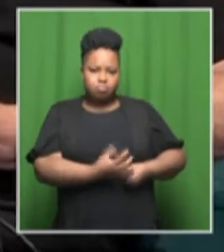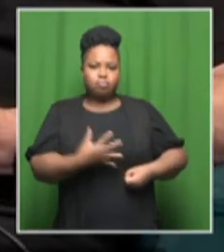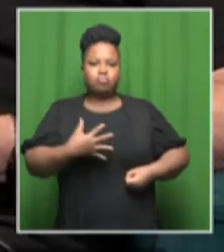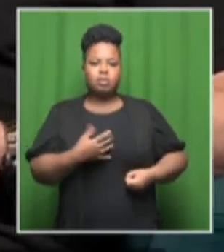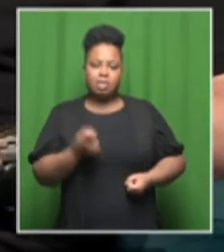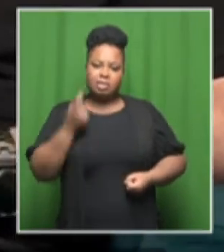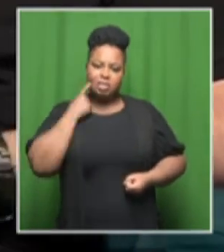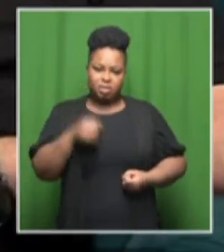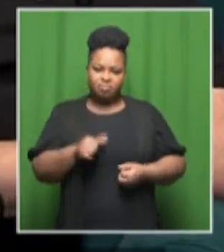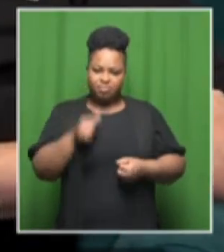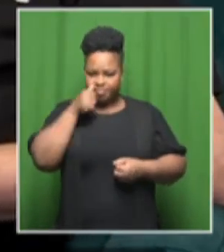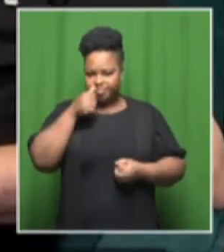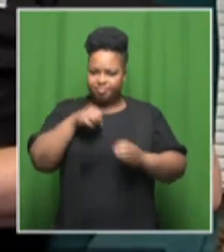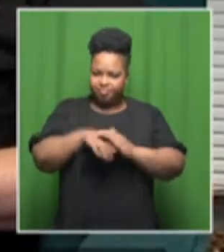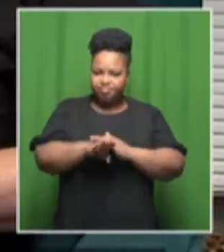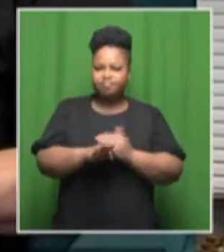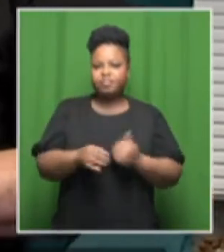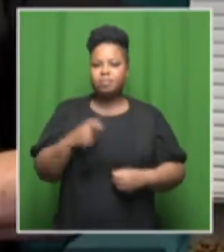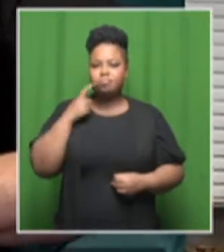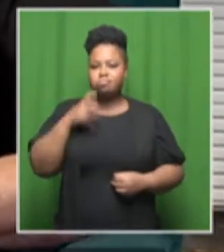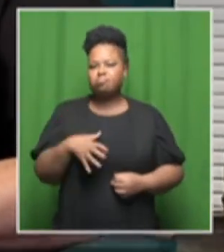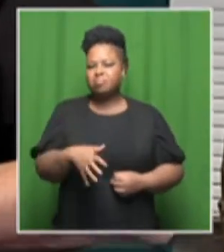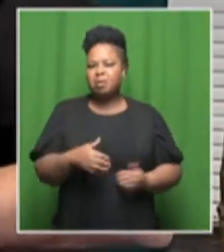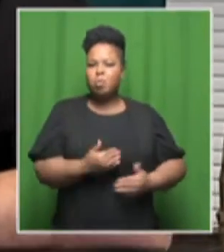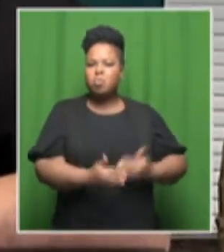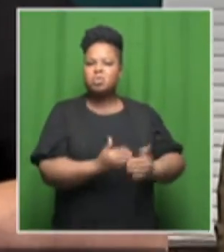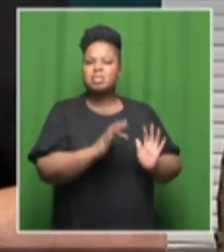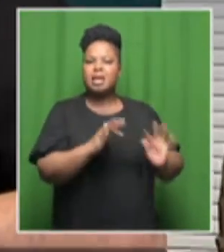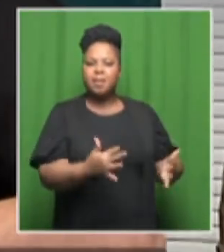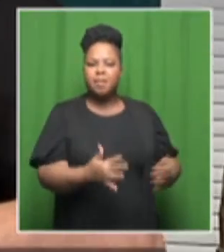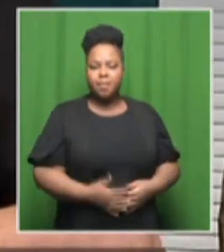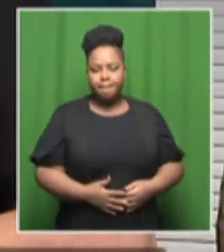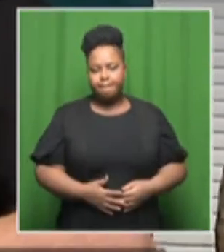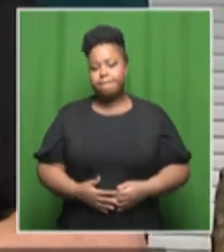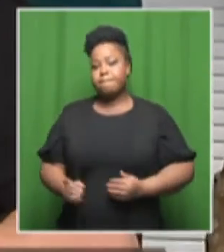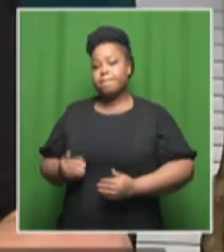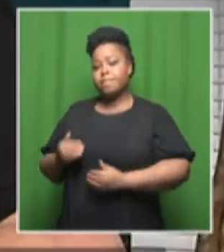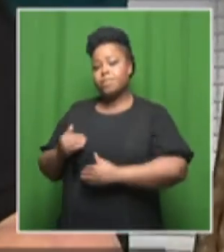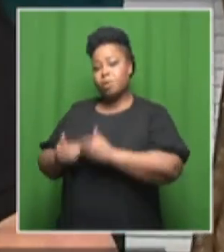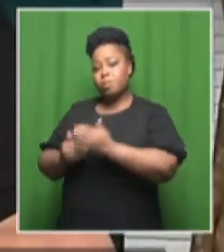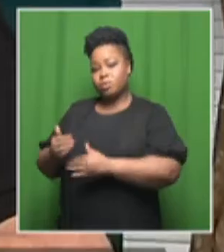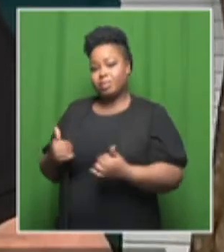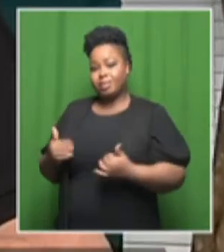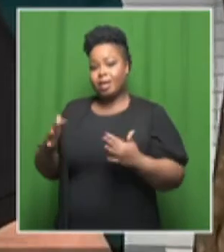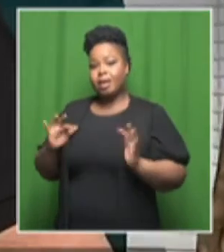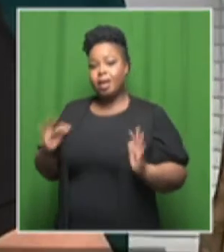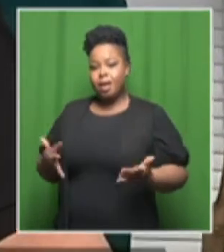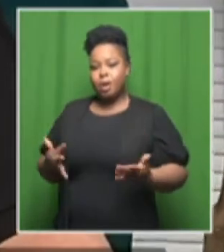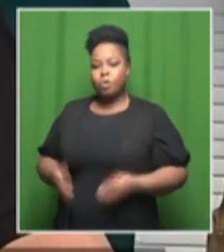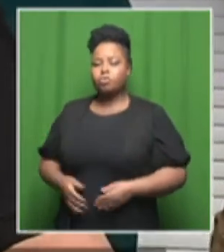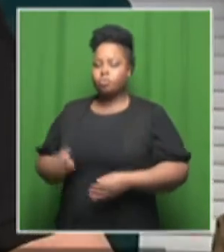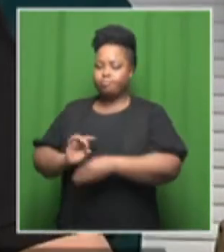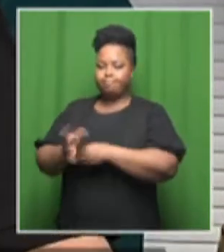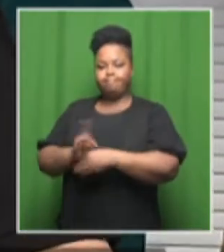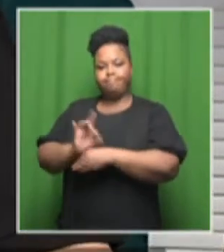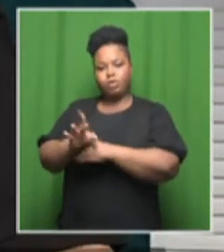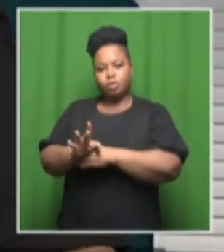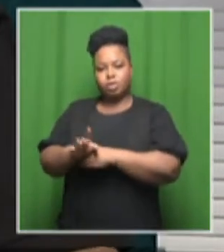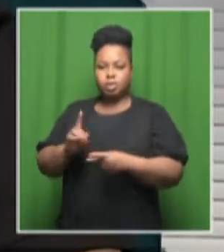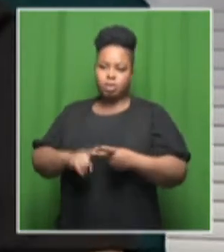So the procedure is normally started with a consultation and evaluation of the patient